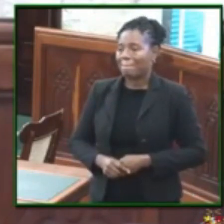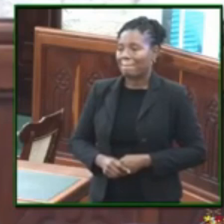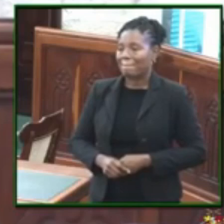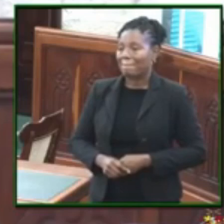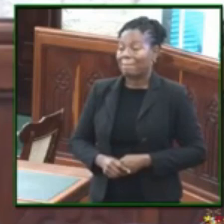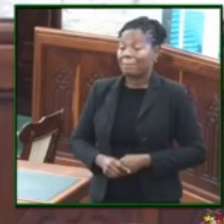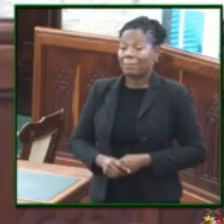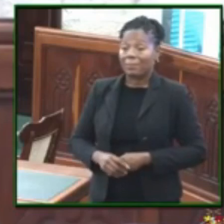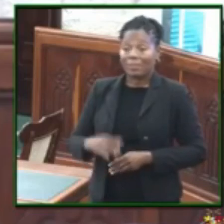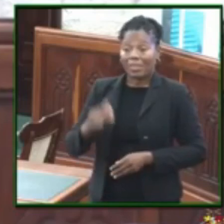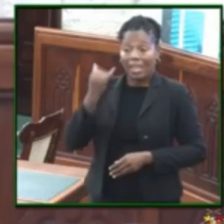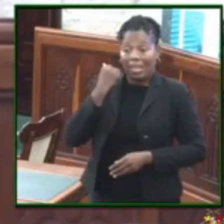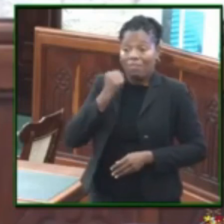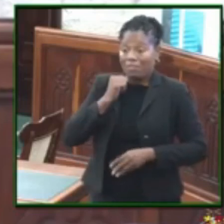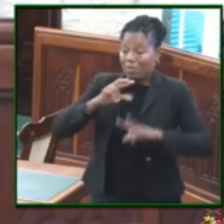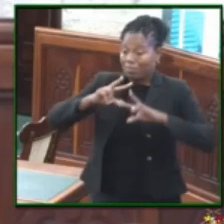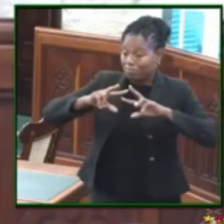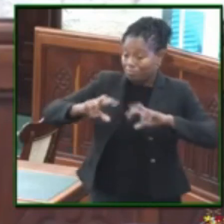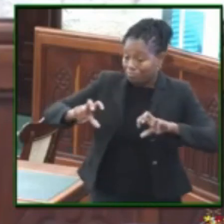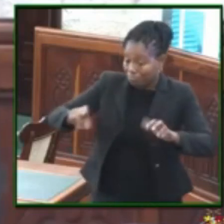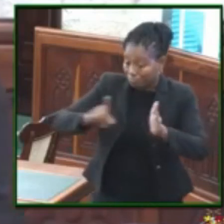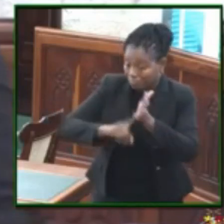If left unchecked,